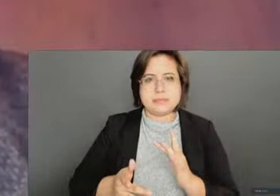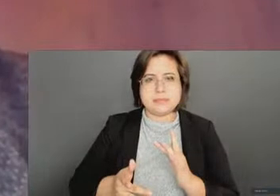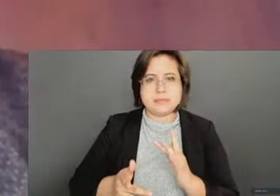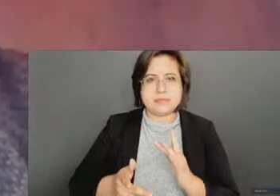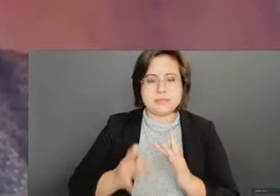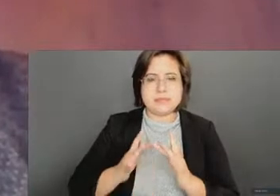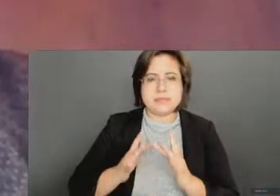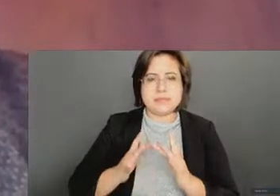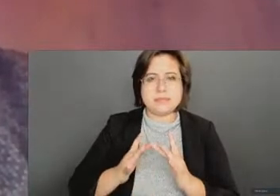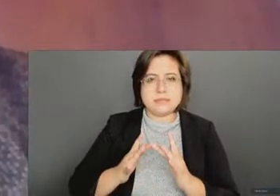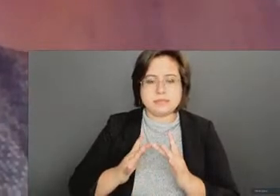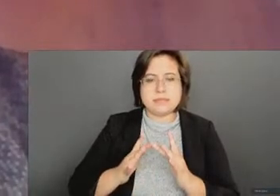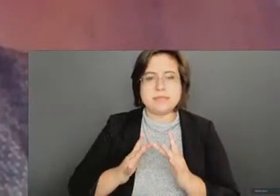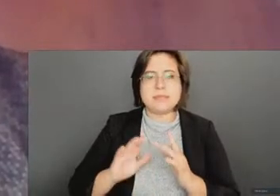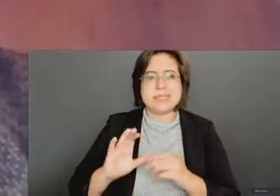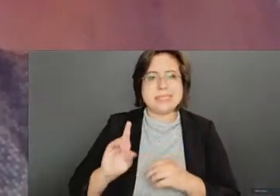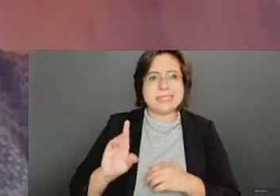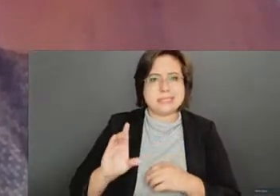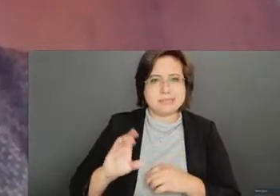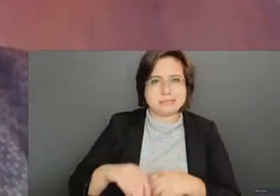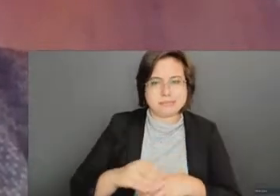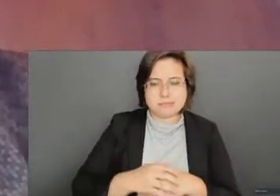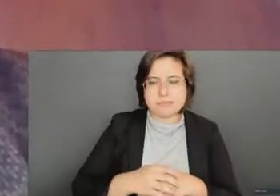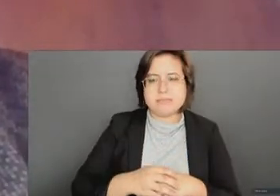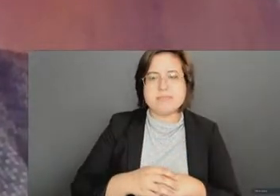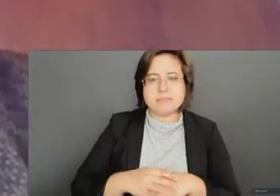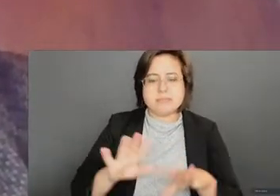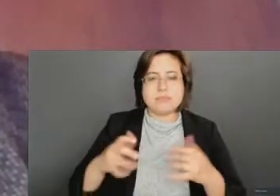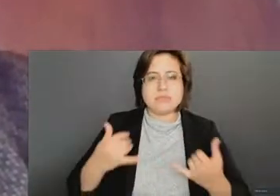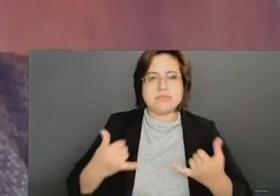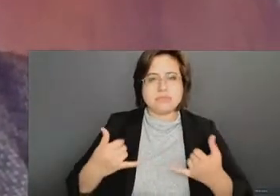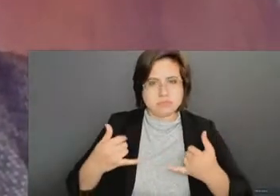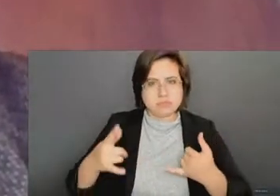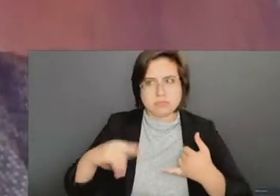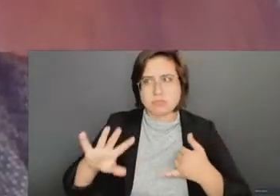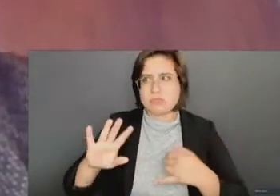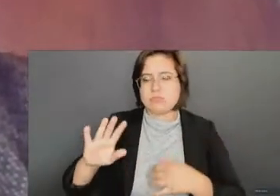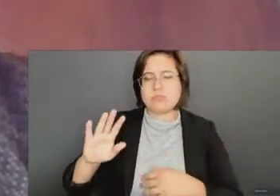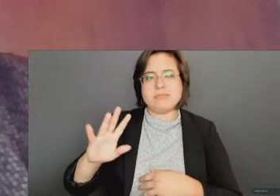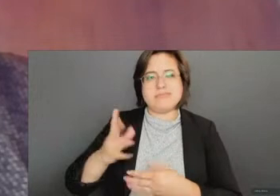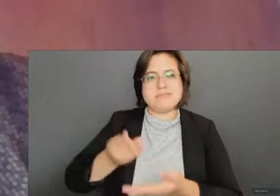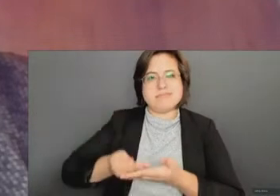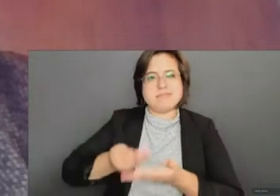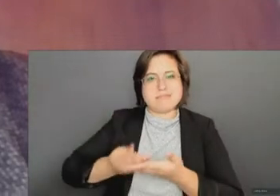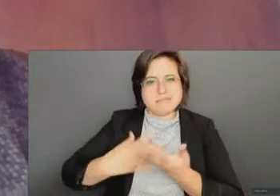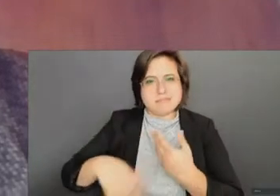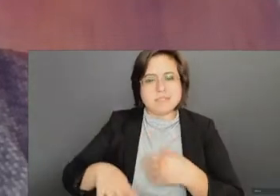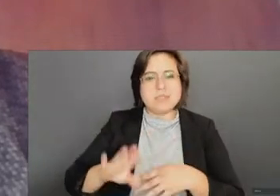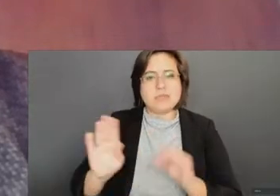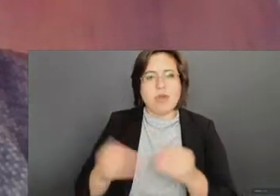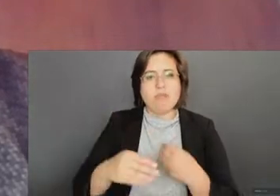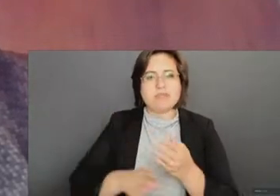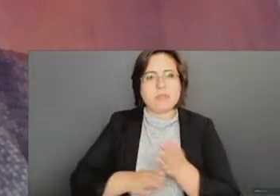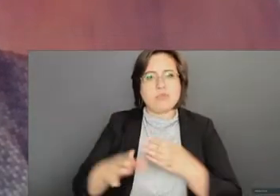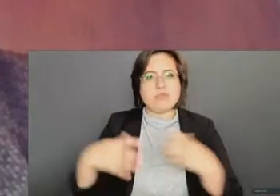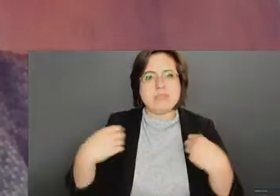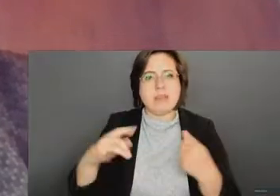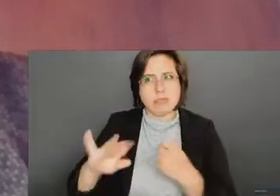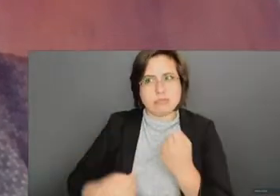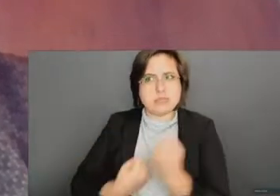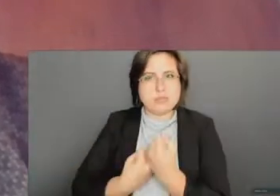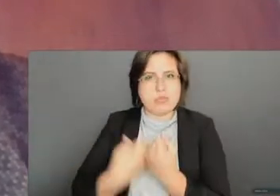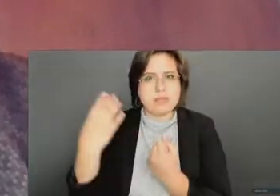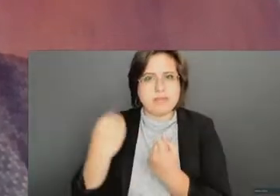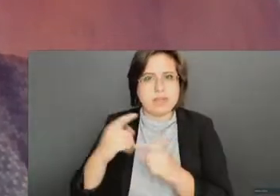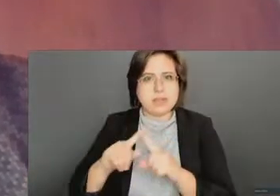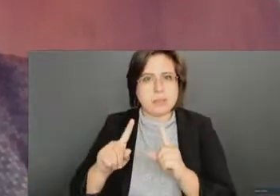HHS at the CDC and is presently supported with funding by the Office of Minority Health. Yet we do not